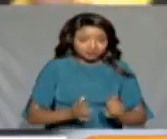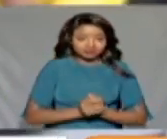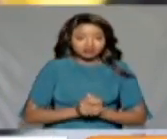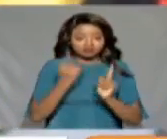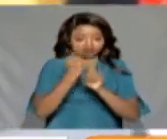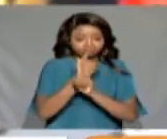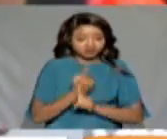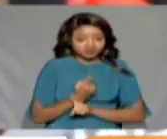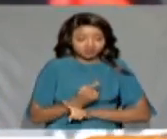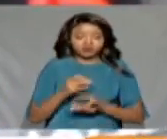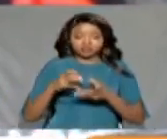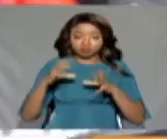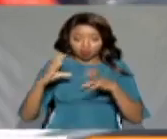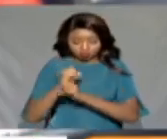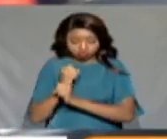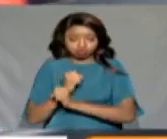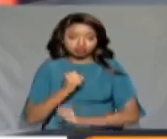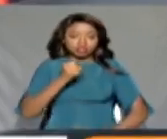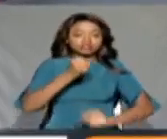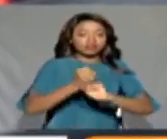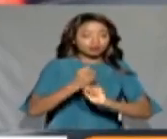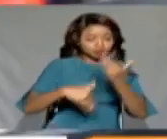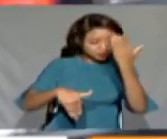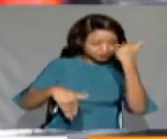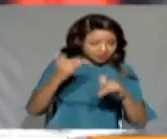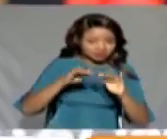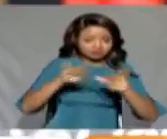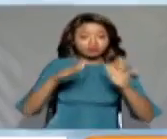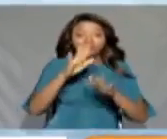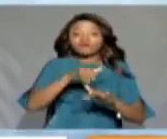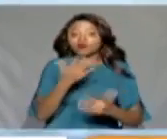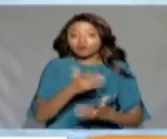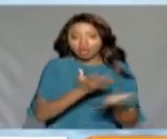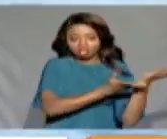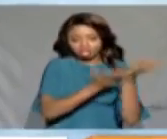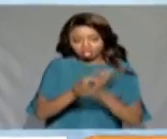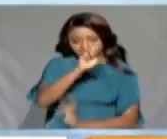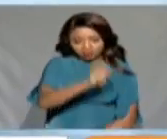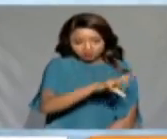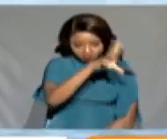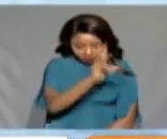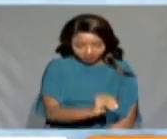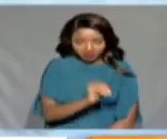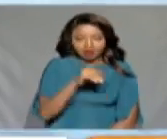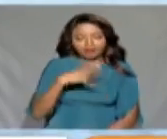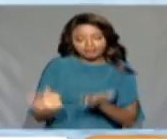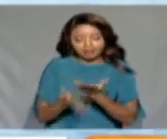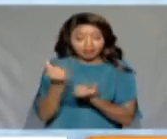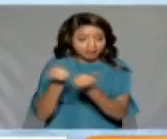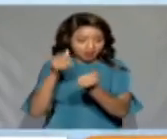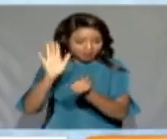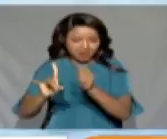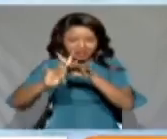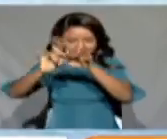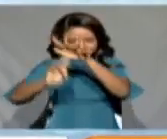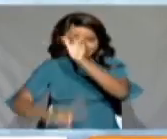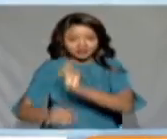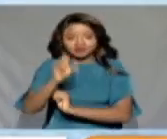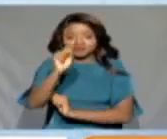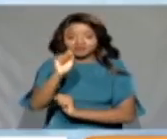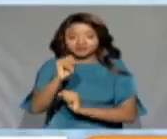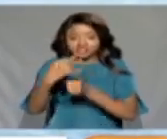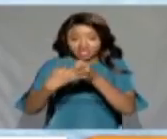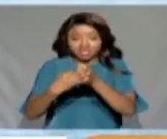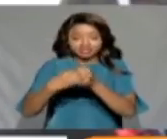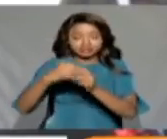Ferry Services, among others, assisted by professional divers from South Africa, helped retrieve the vehicle said to have sunk 58 meters deep into